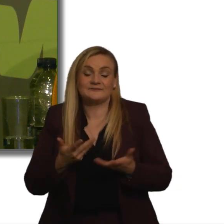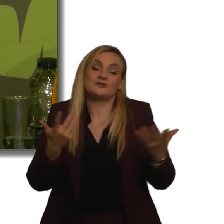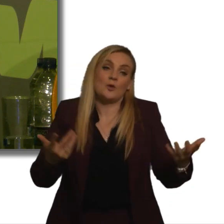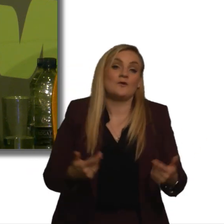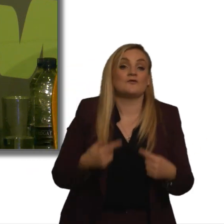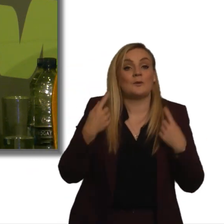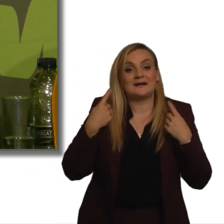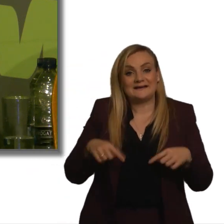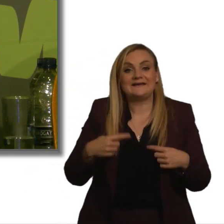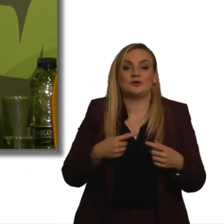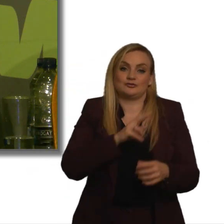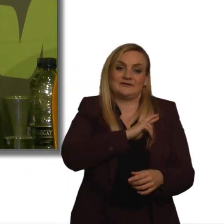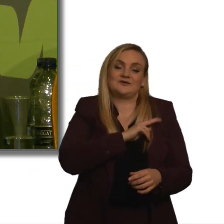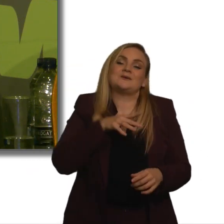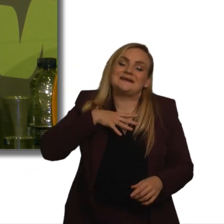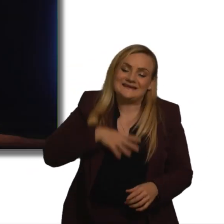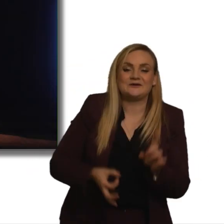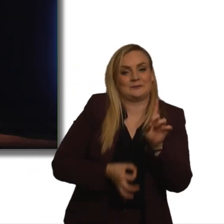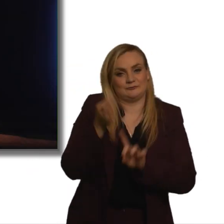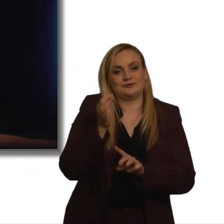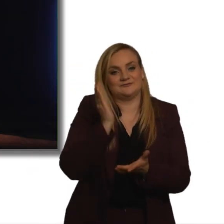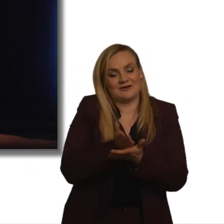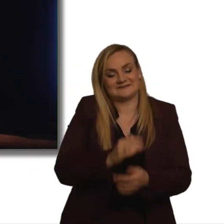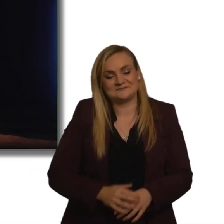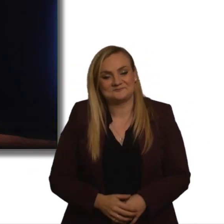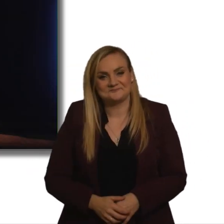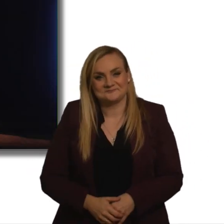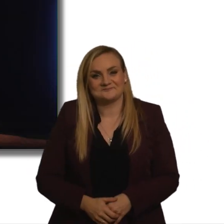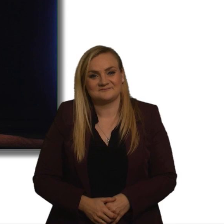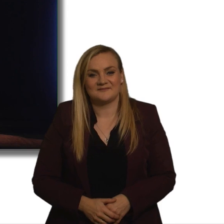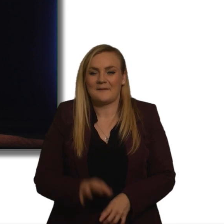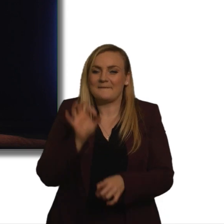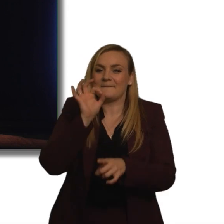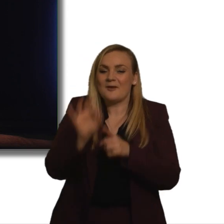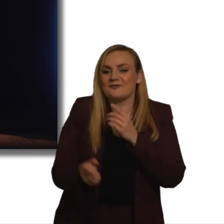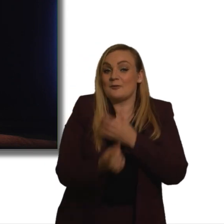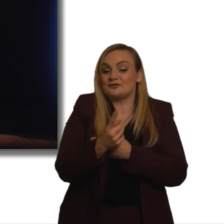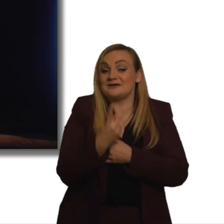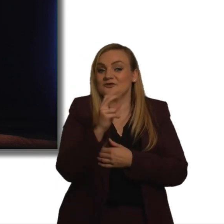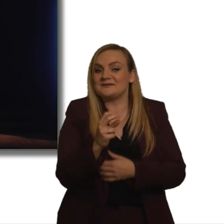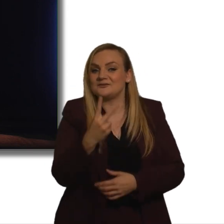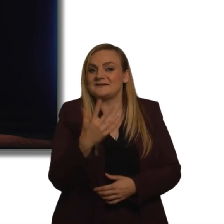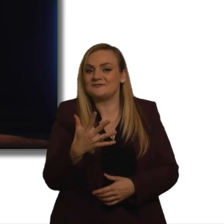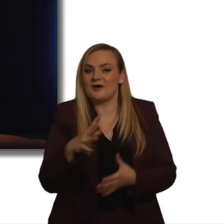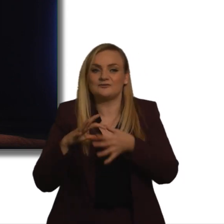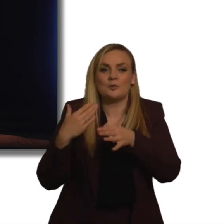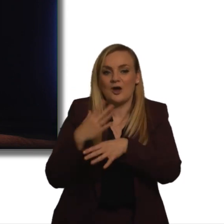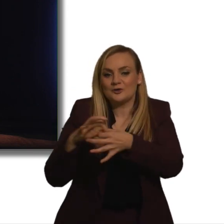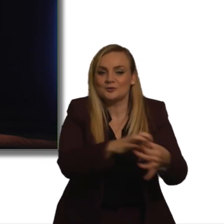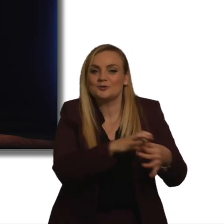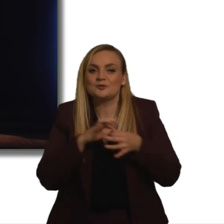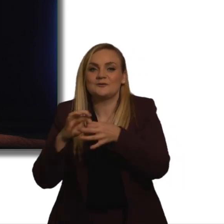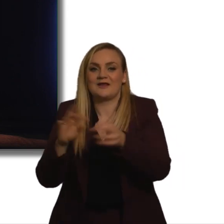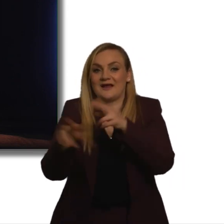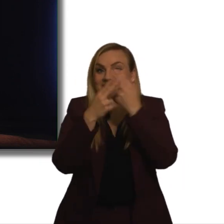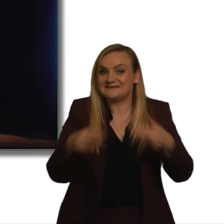reasons, but we need to do better. But a perfect opportunity in 25 to work together in the